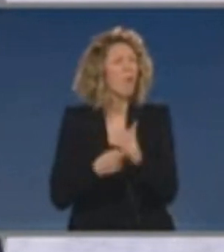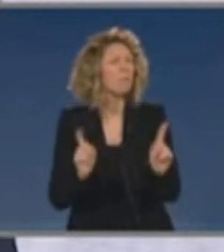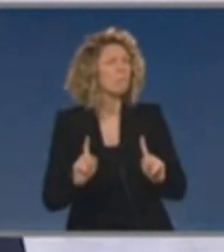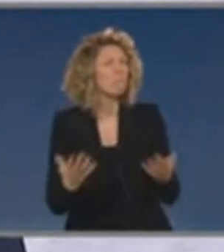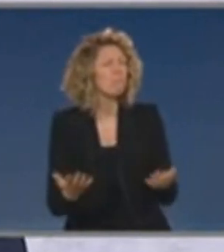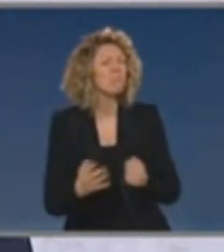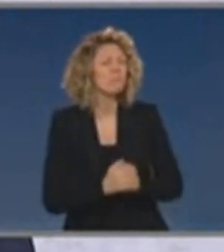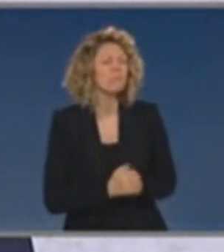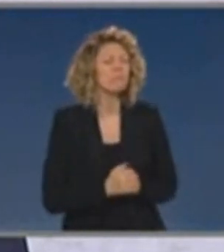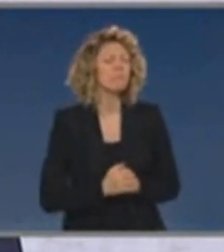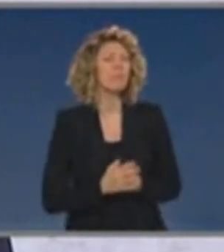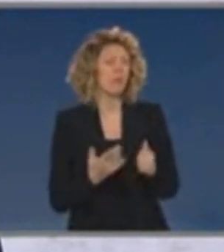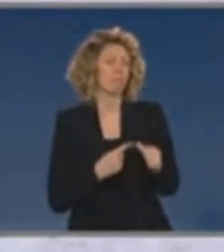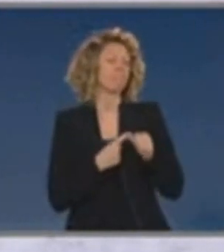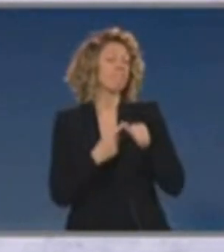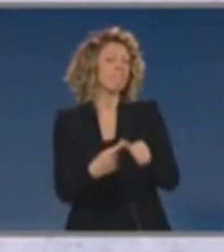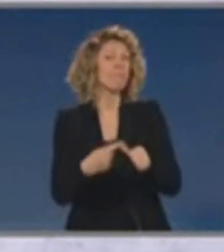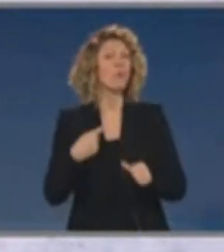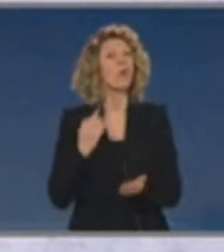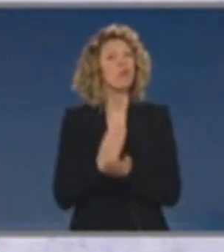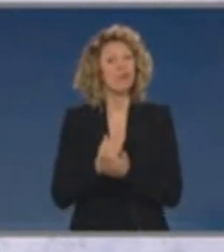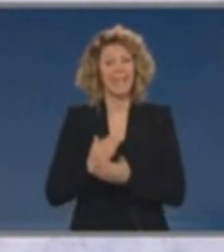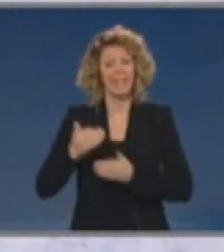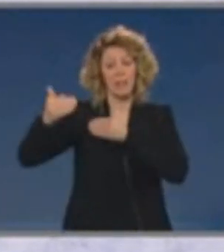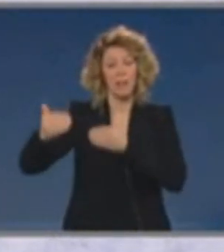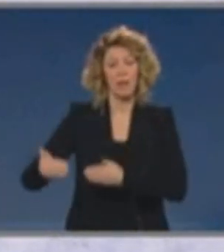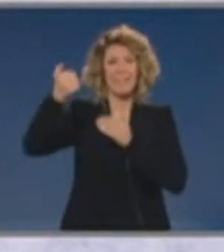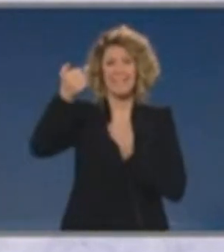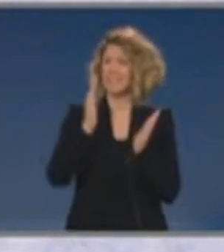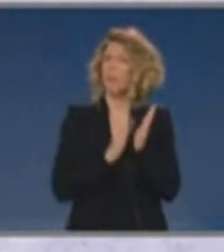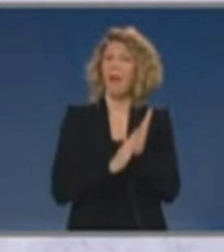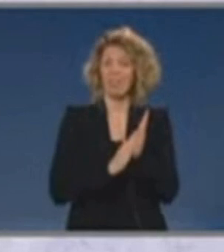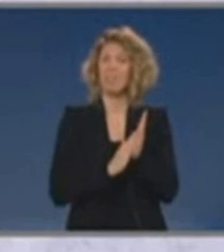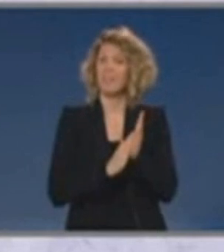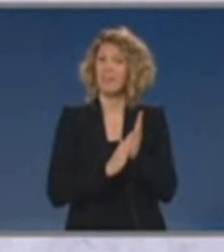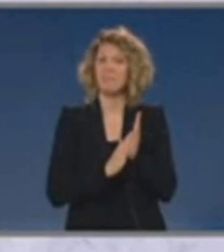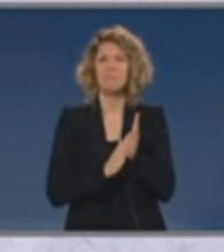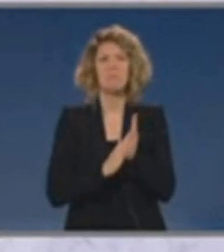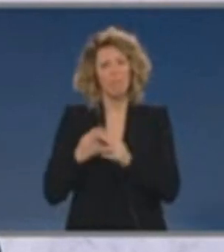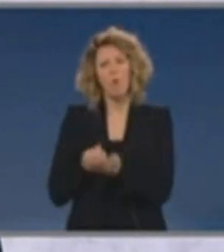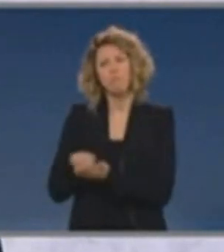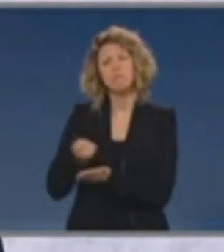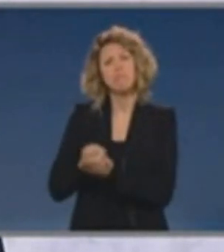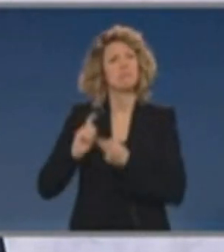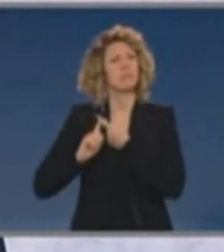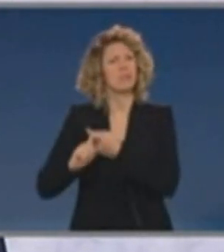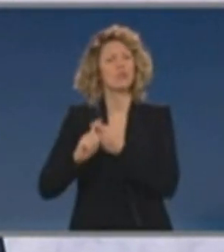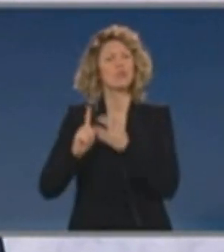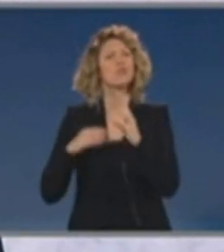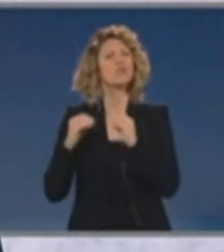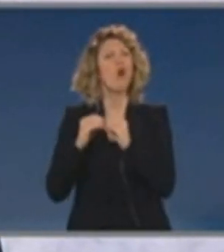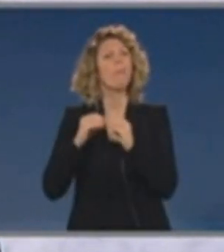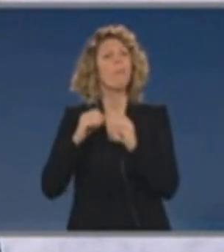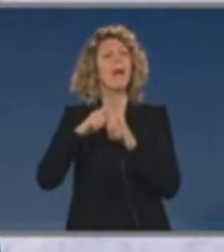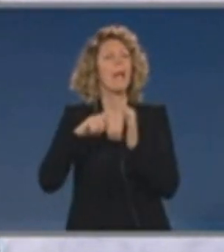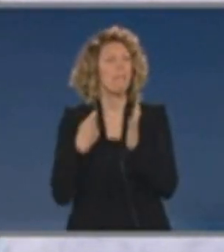we first established JobKeeper, I'd stress we established it for 6 months, and that is the time frame over which it is being